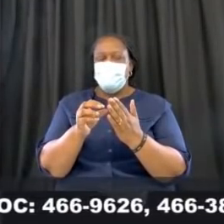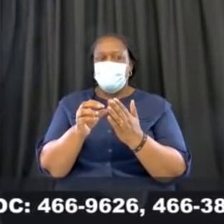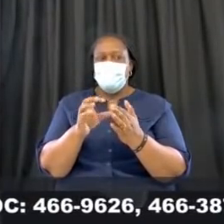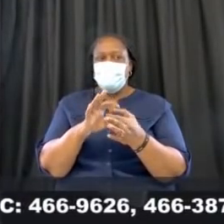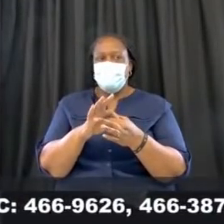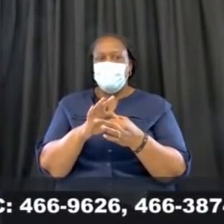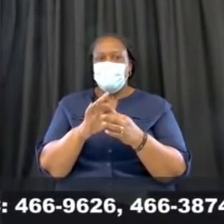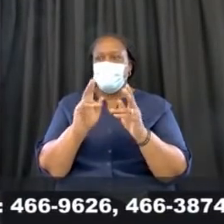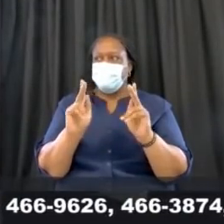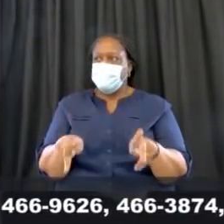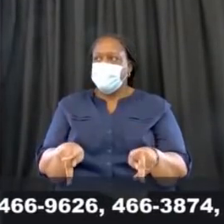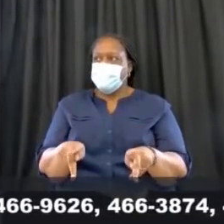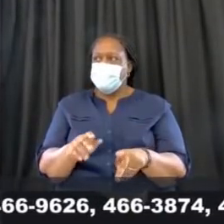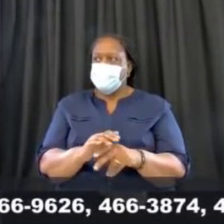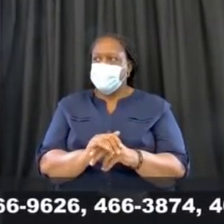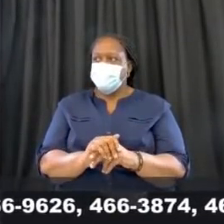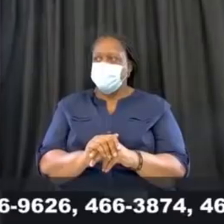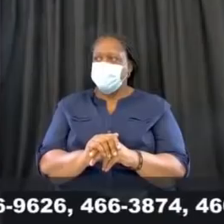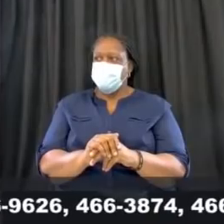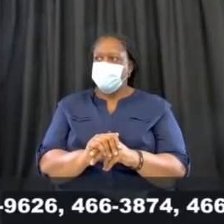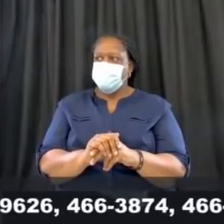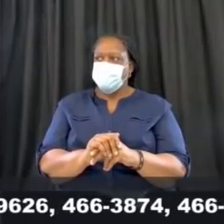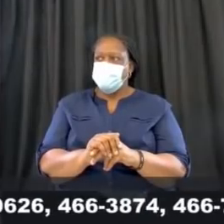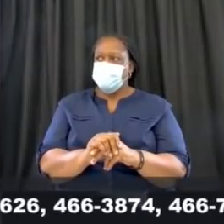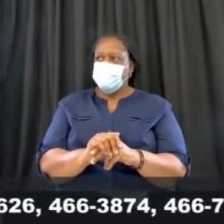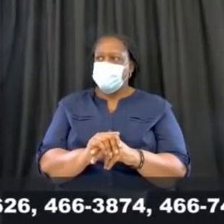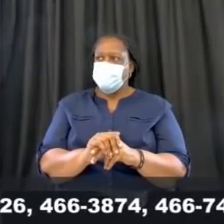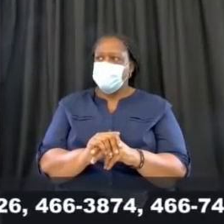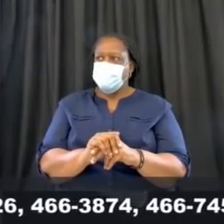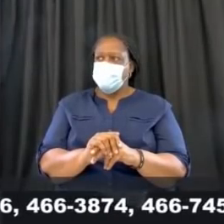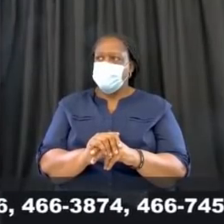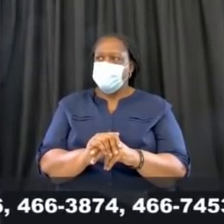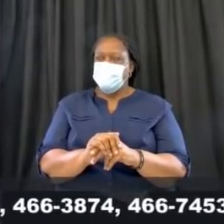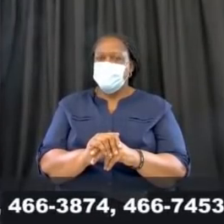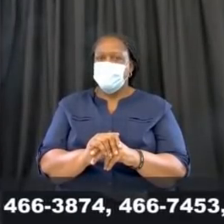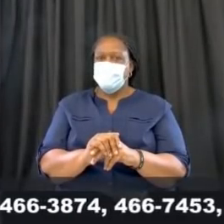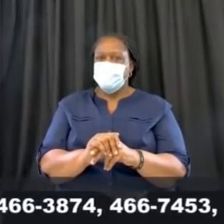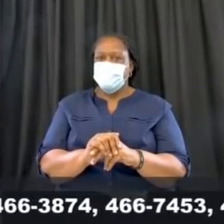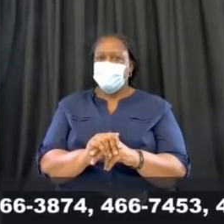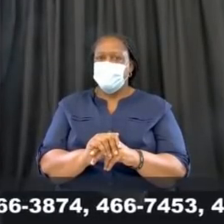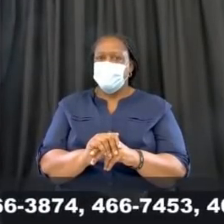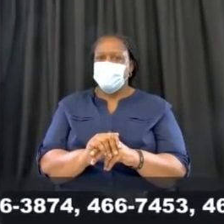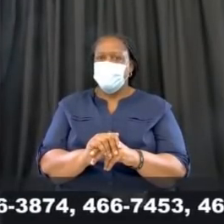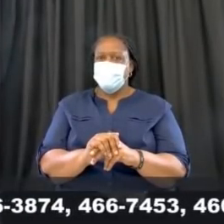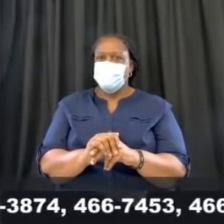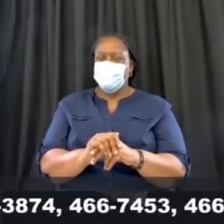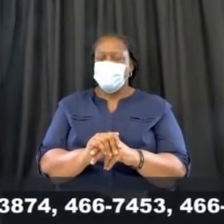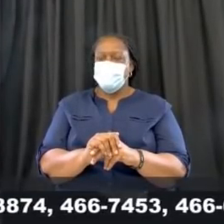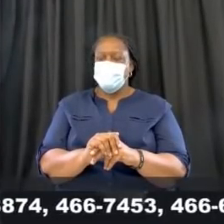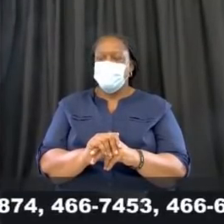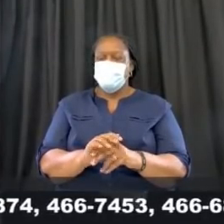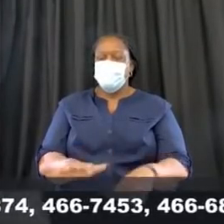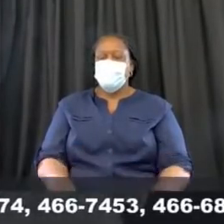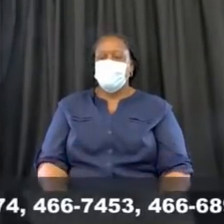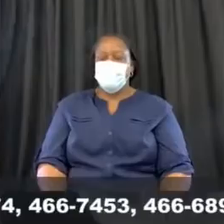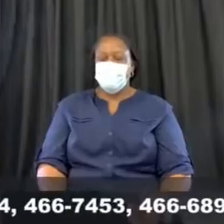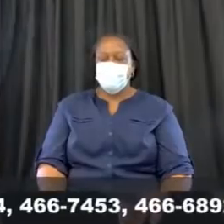ago. If that is correct, why would you want to stop the count?